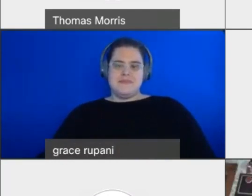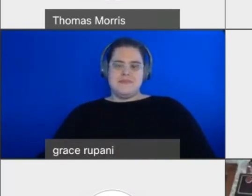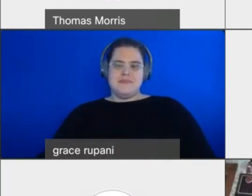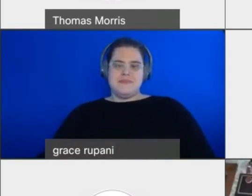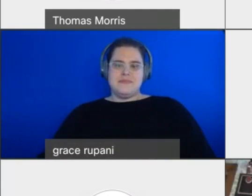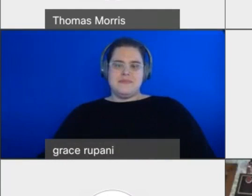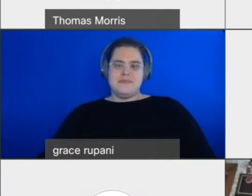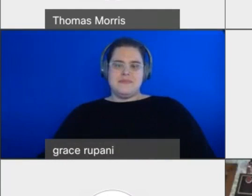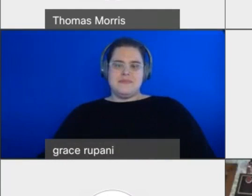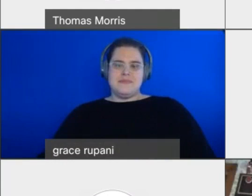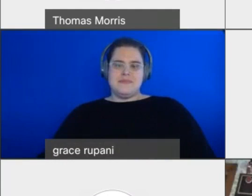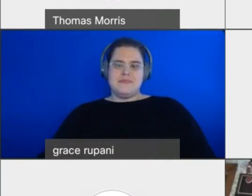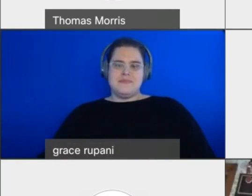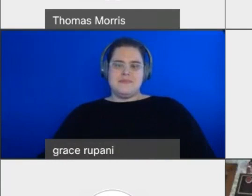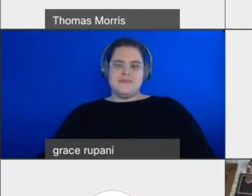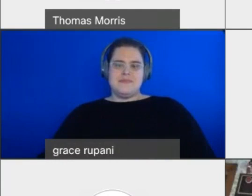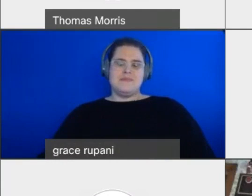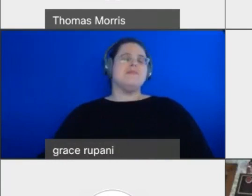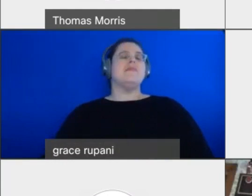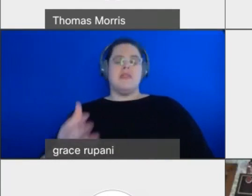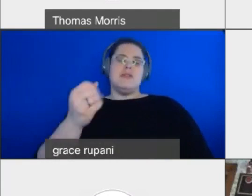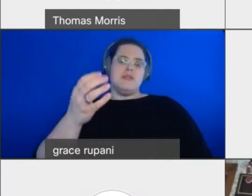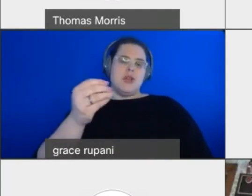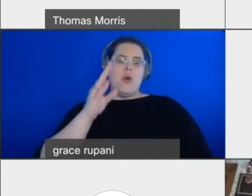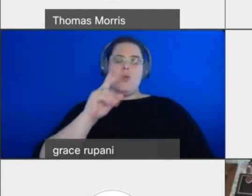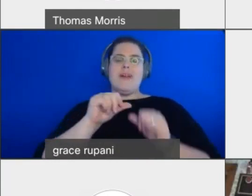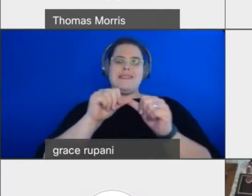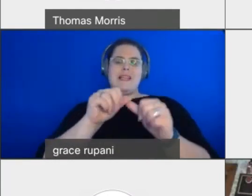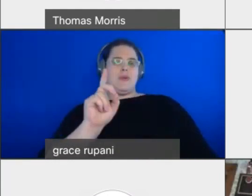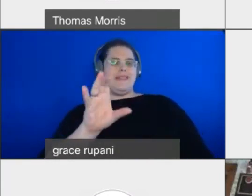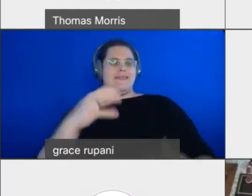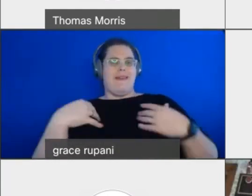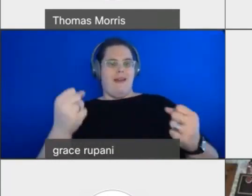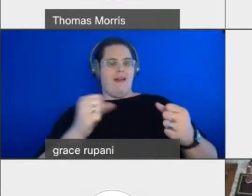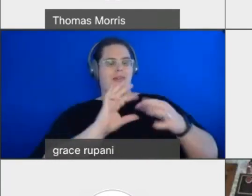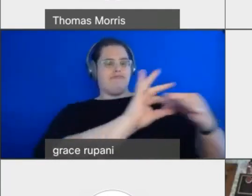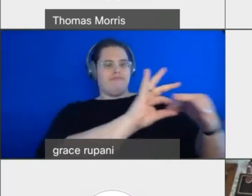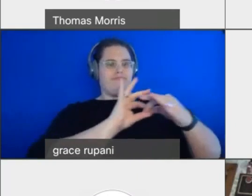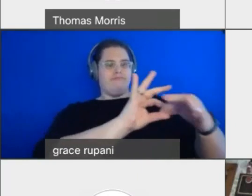as I say, we will continue working with DC Health to plan for that.